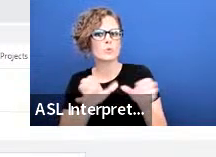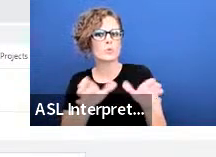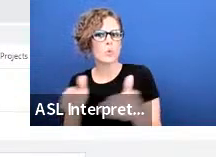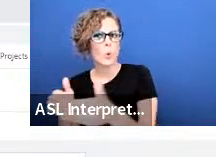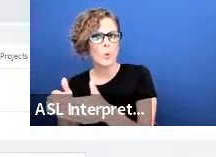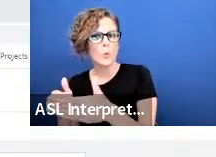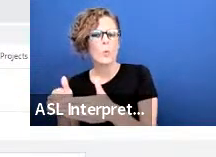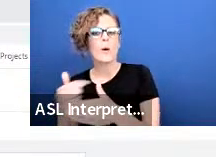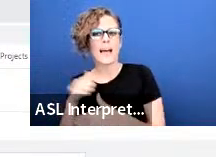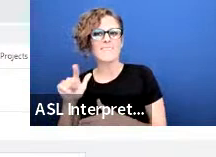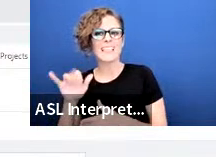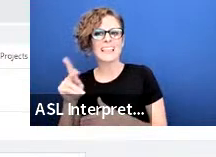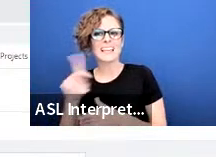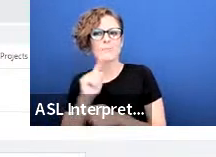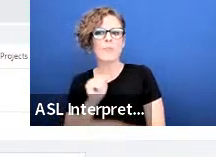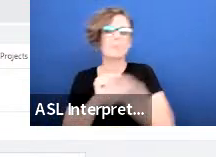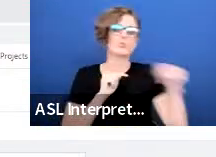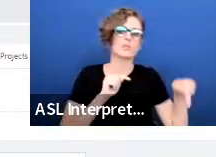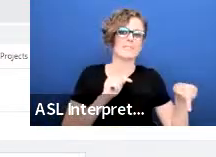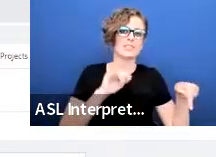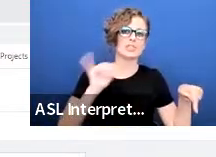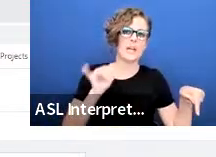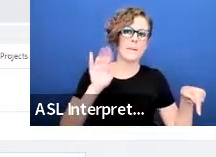previous Jamboard. Thank you.